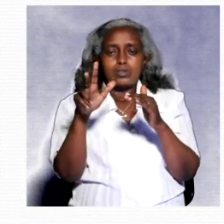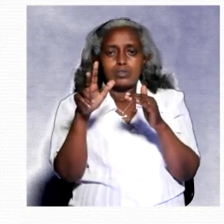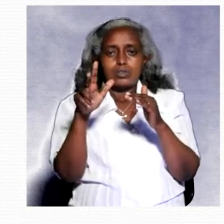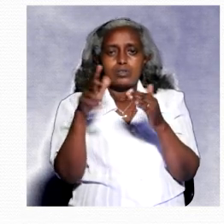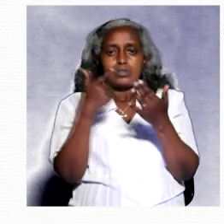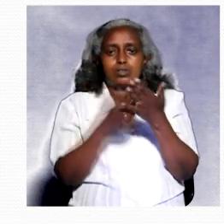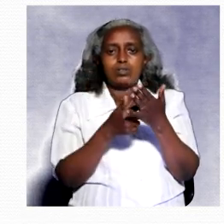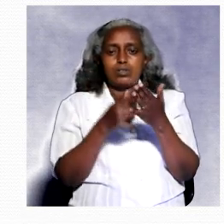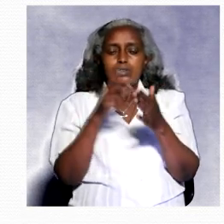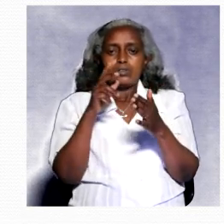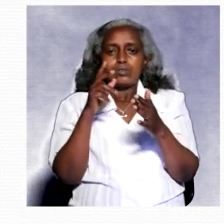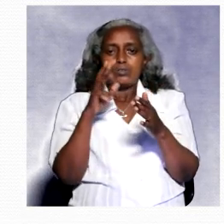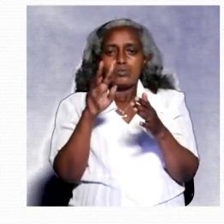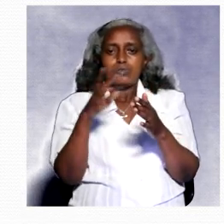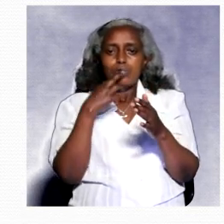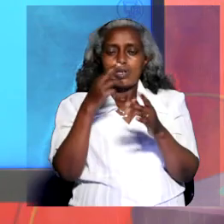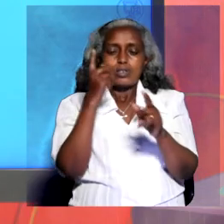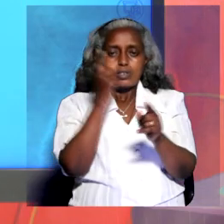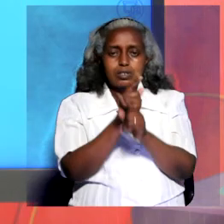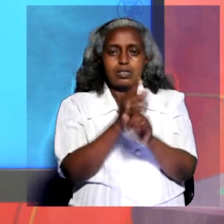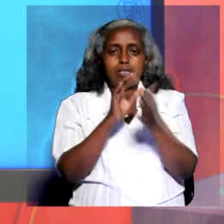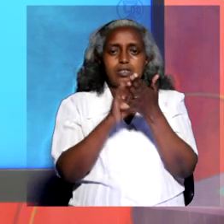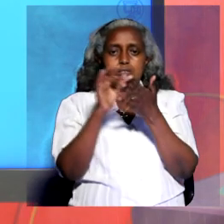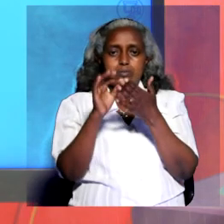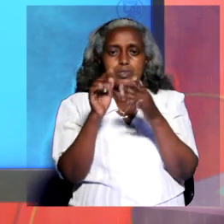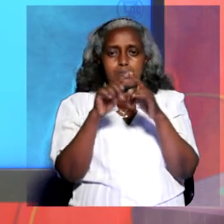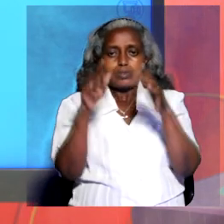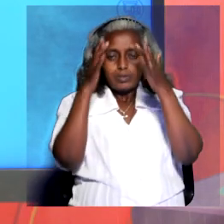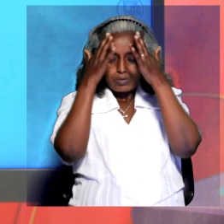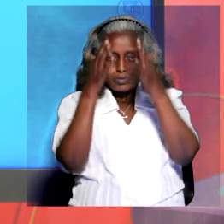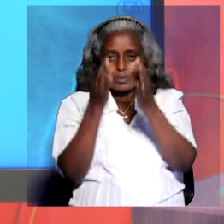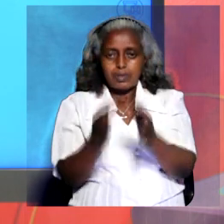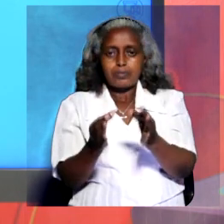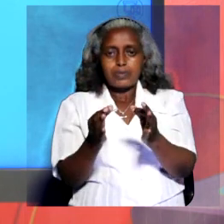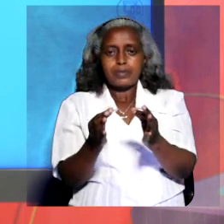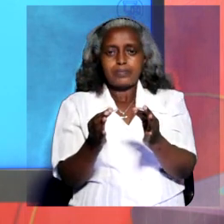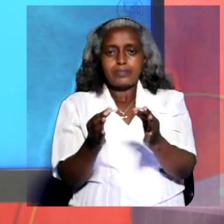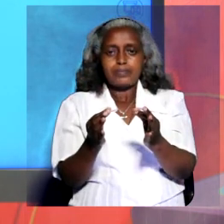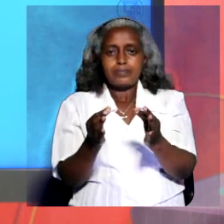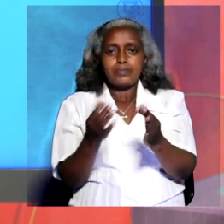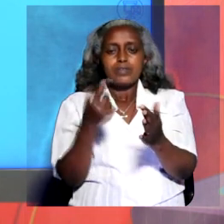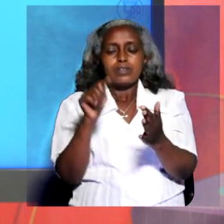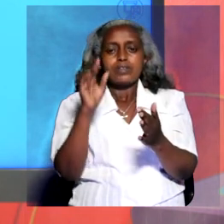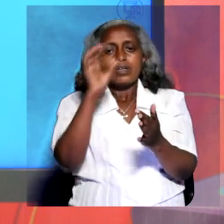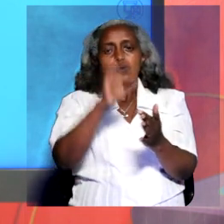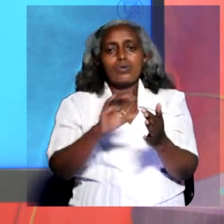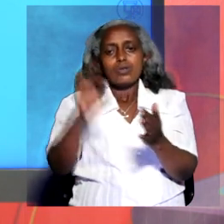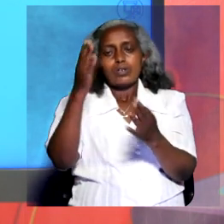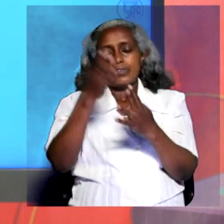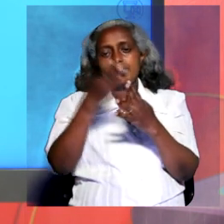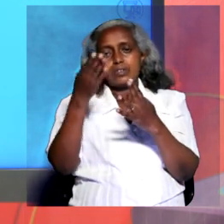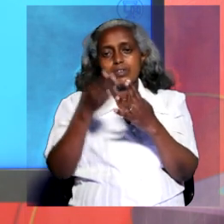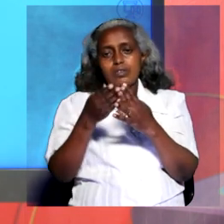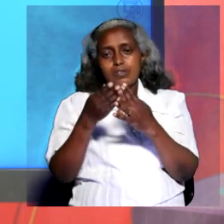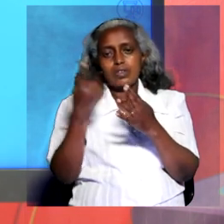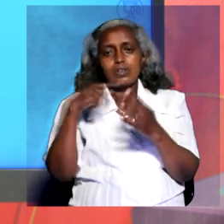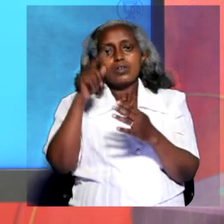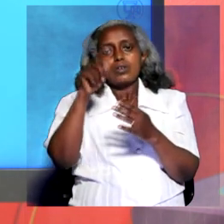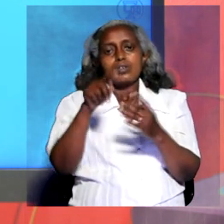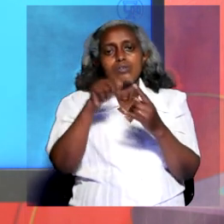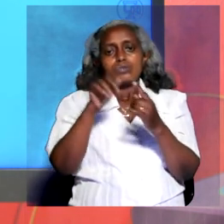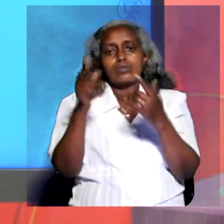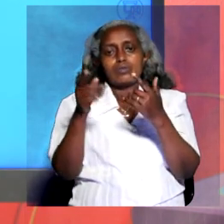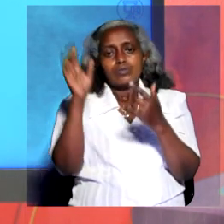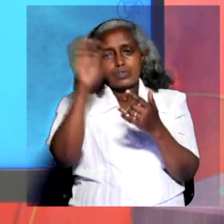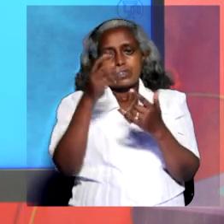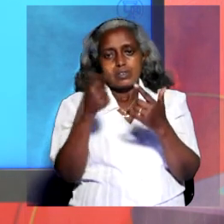two are critical numbers. But to determine the concavity interval, we need to find the